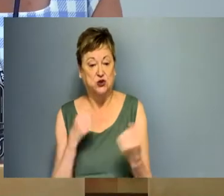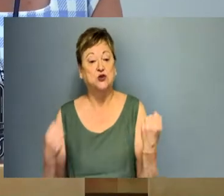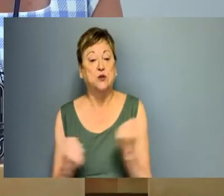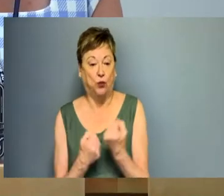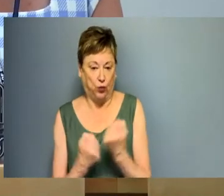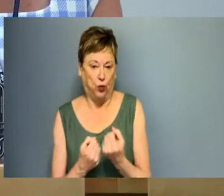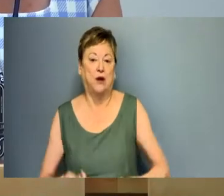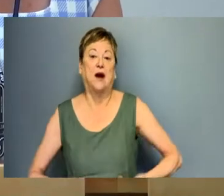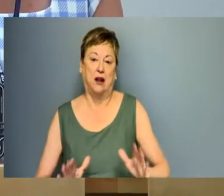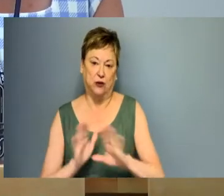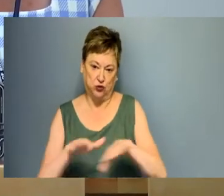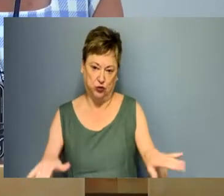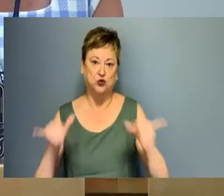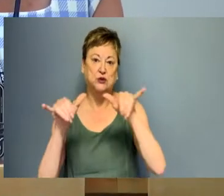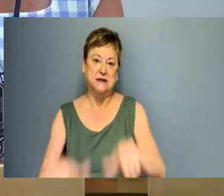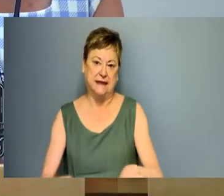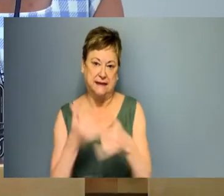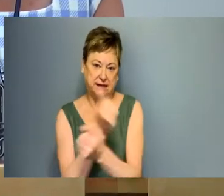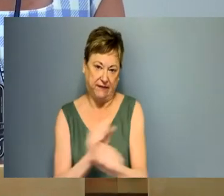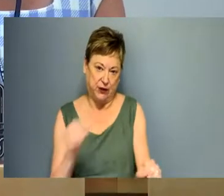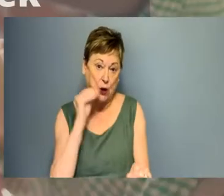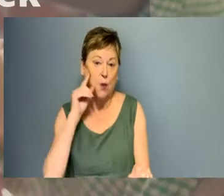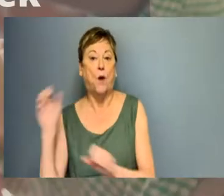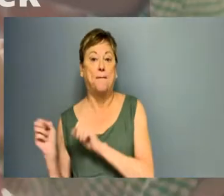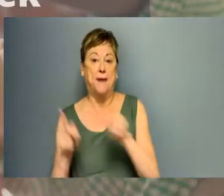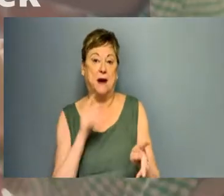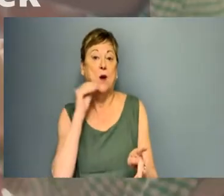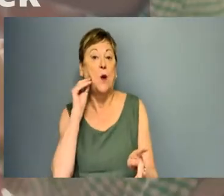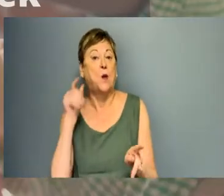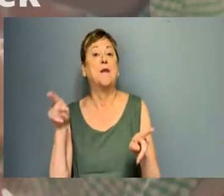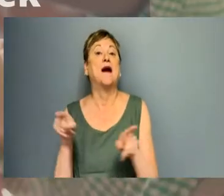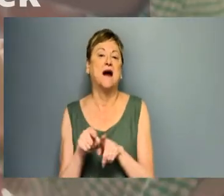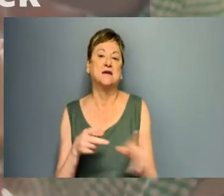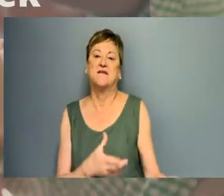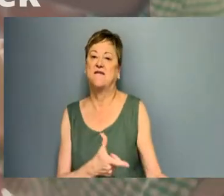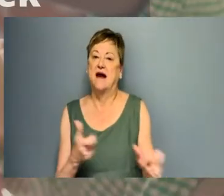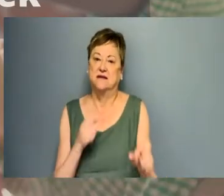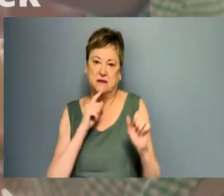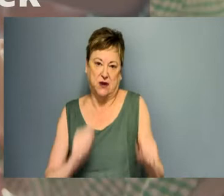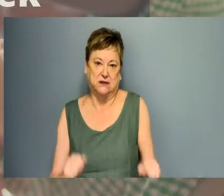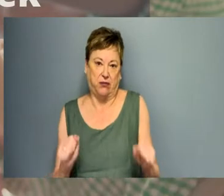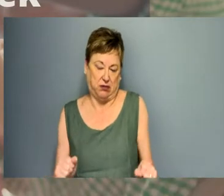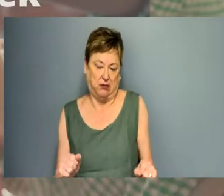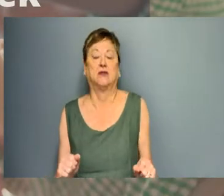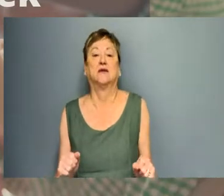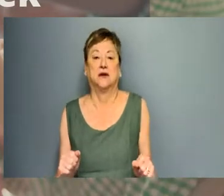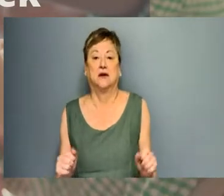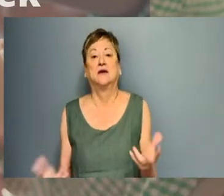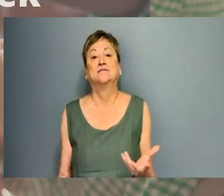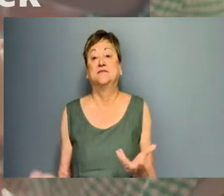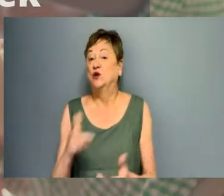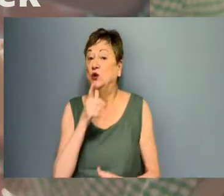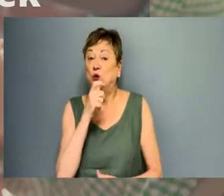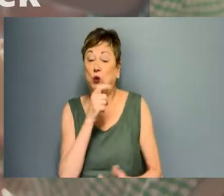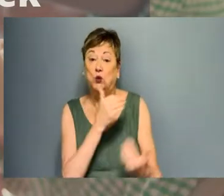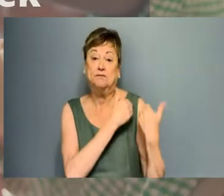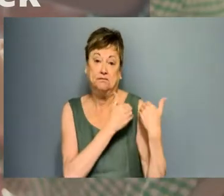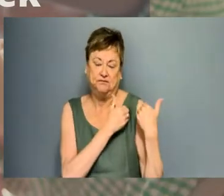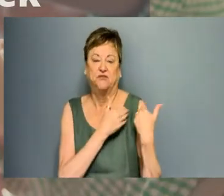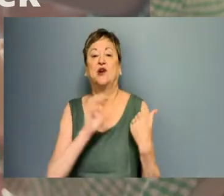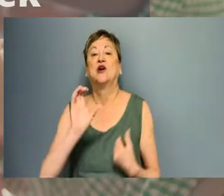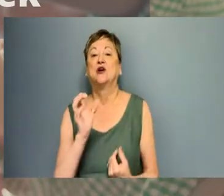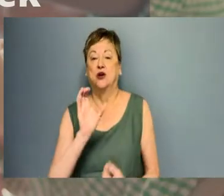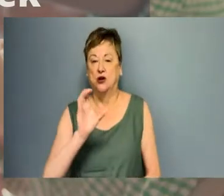to remain safely in their home or return home as expeditiously as possible, fall into the hands of child welfare